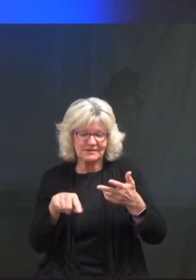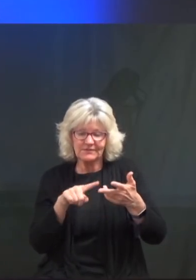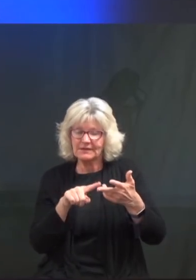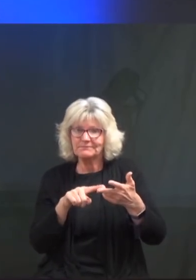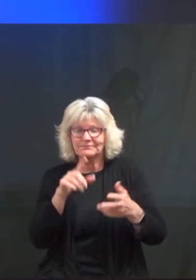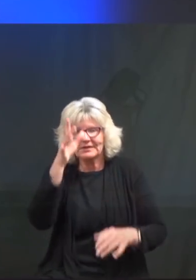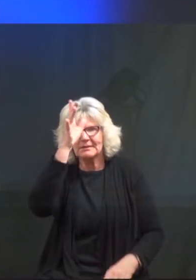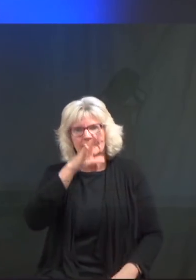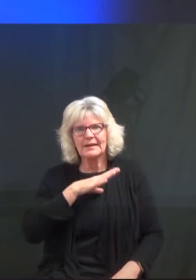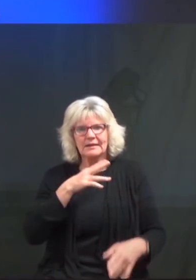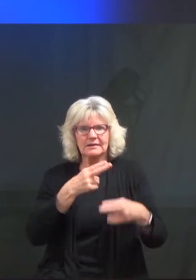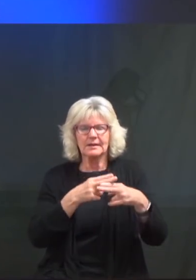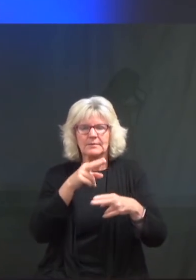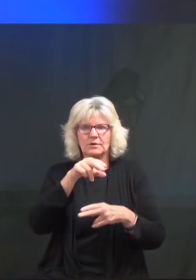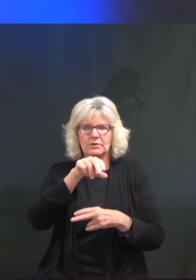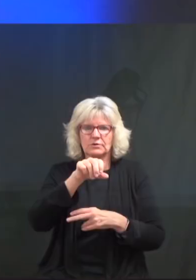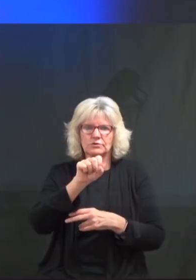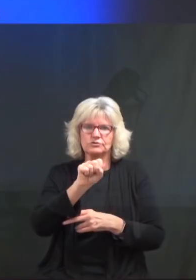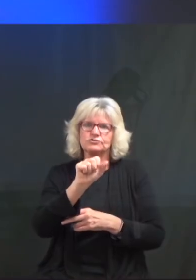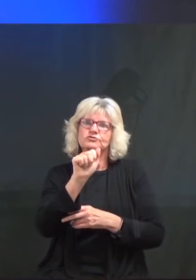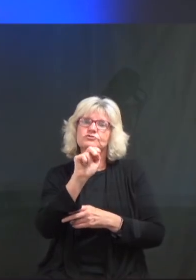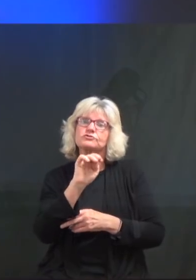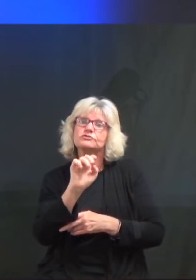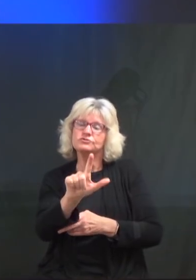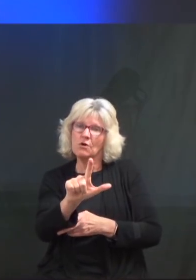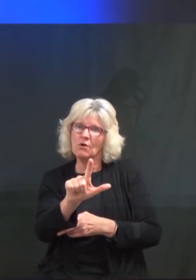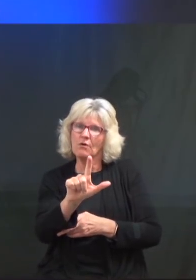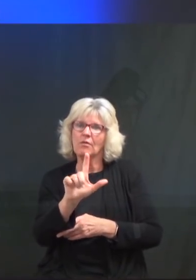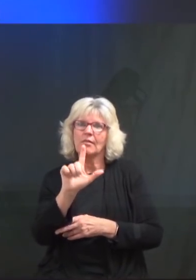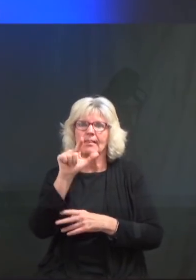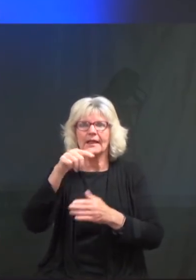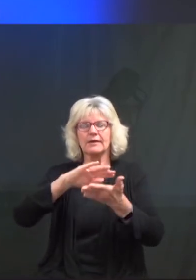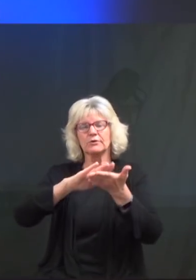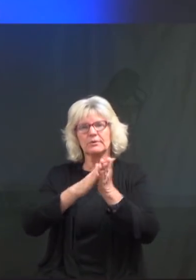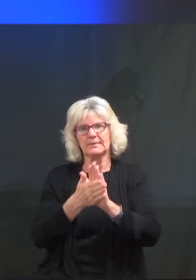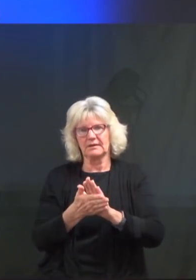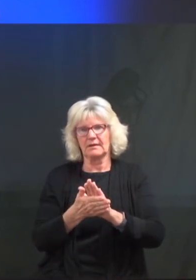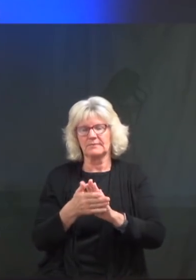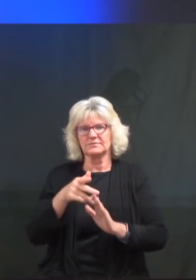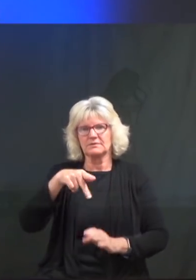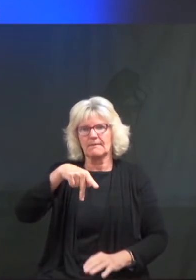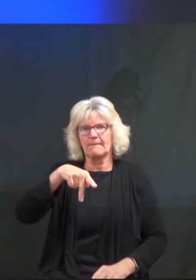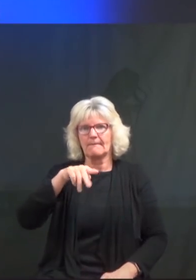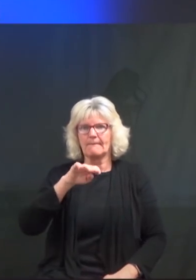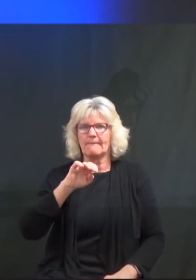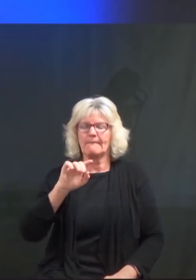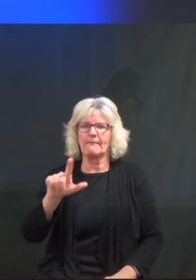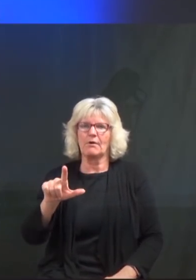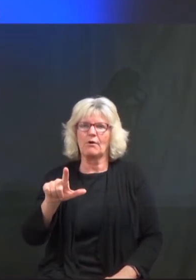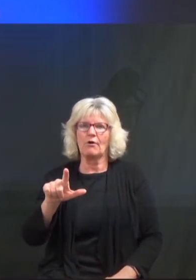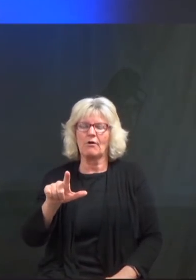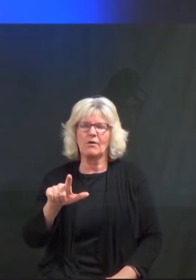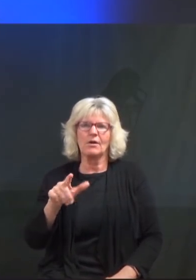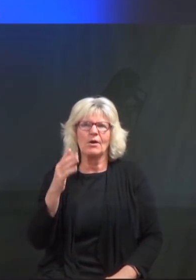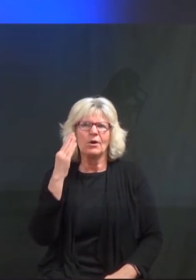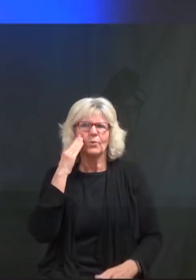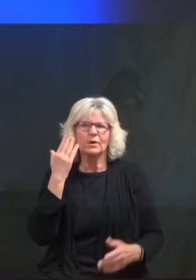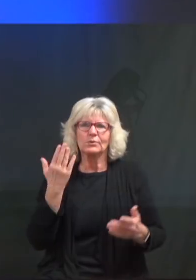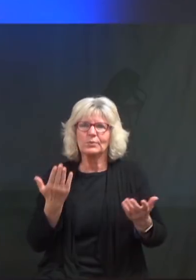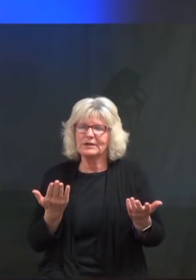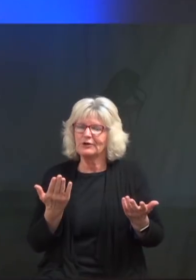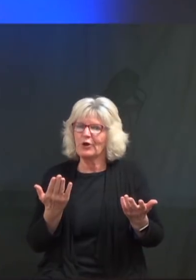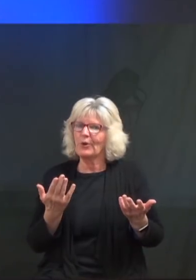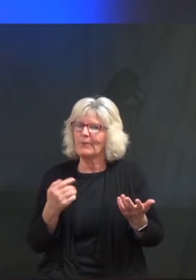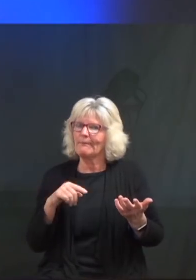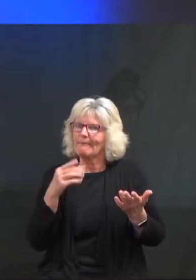man named Saul. Well, later he's called Paul. That's how we know him. What do we know about him? Well, he made a kind of a